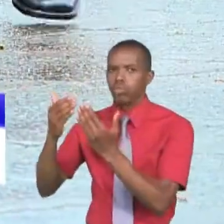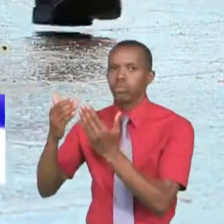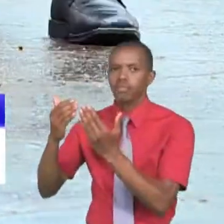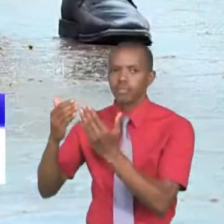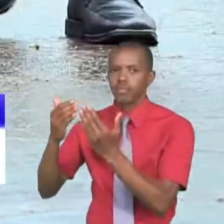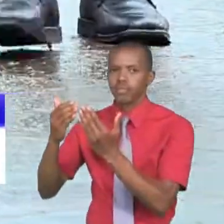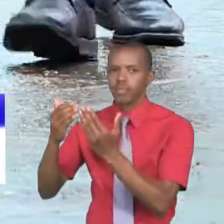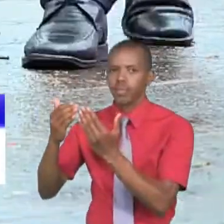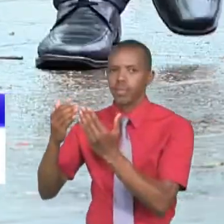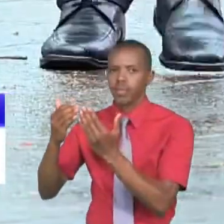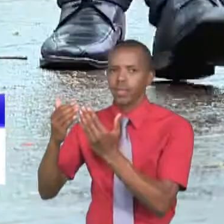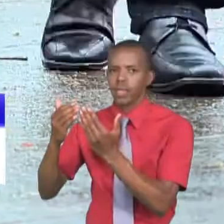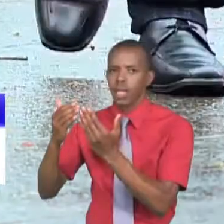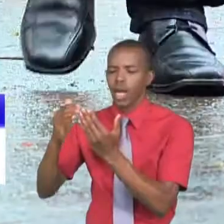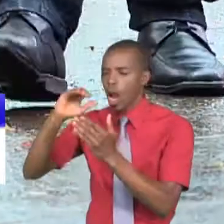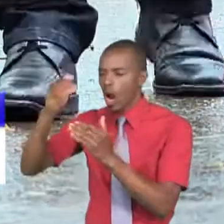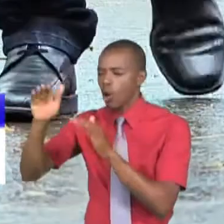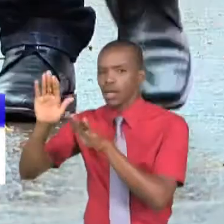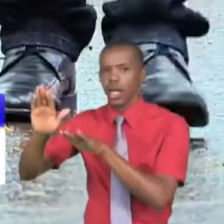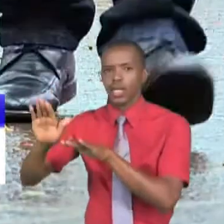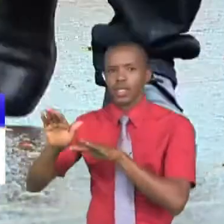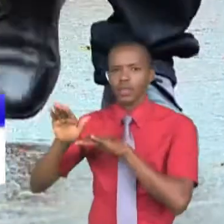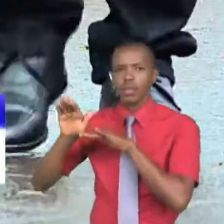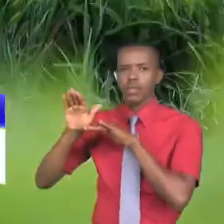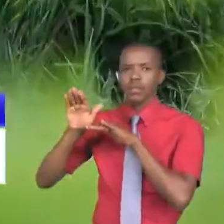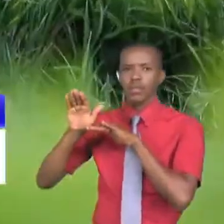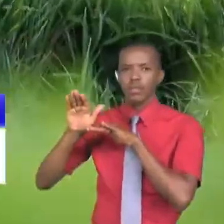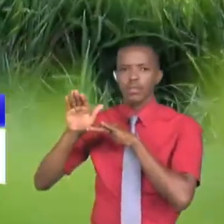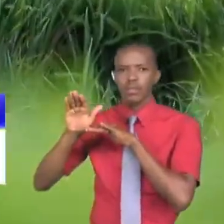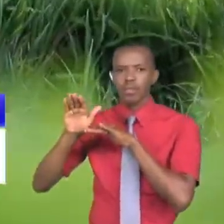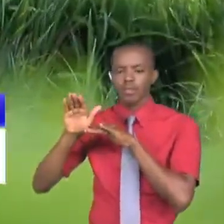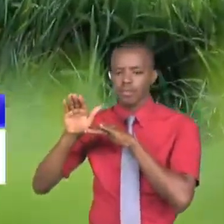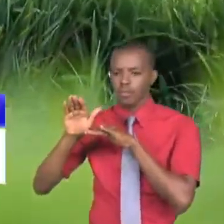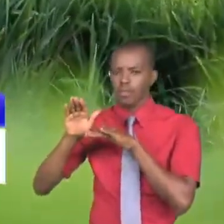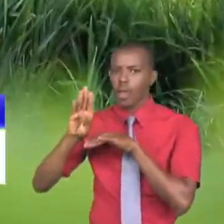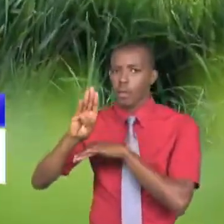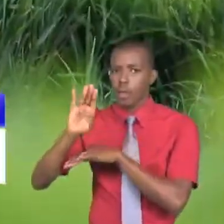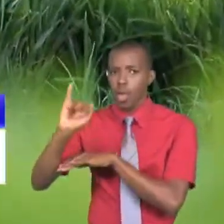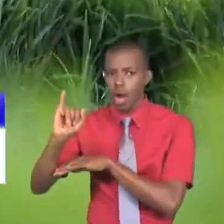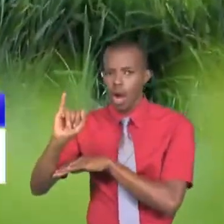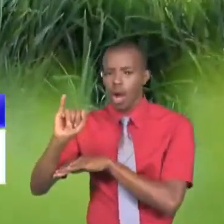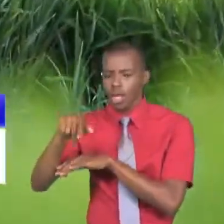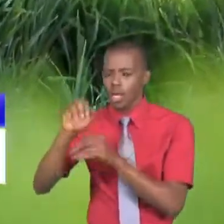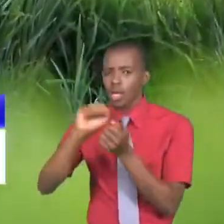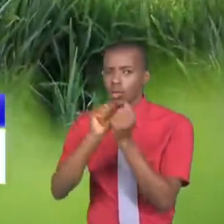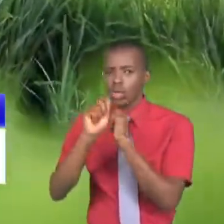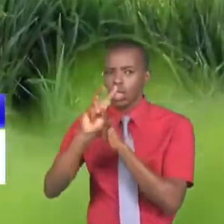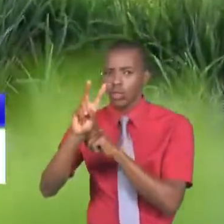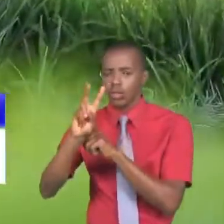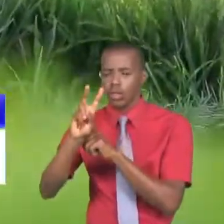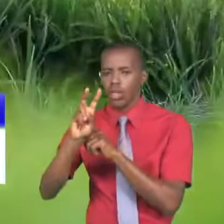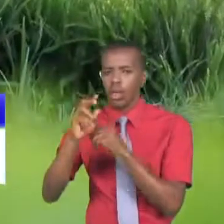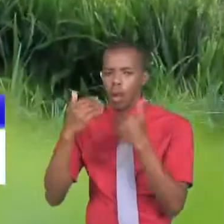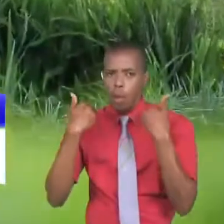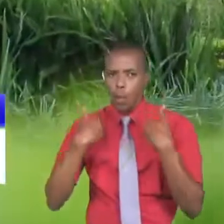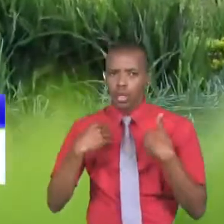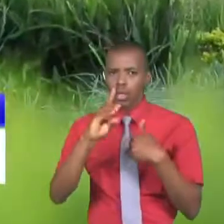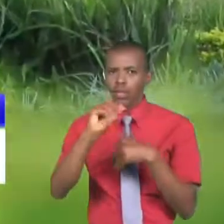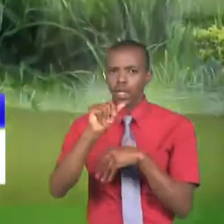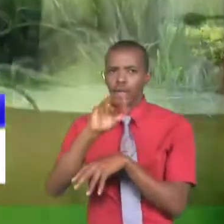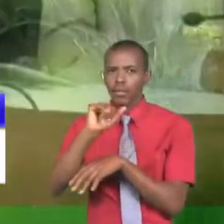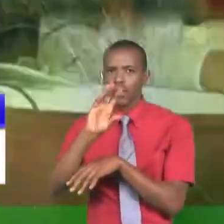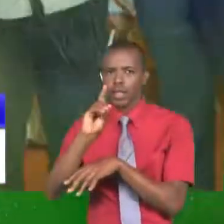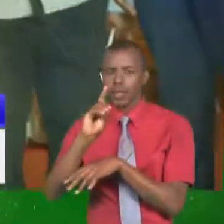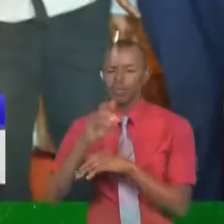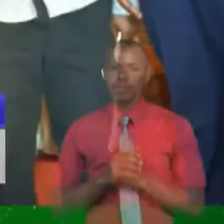of the report at the county assemblies. Dissecting the BBI here on Switch TV, I'm David Kagina.